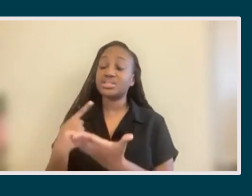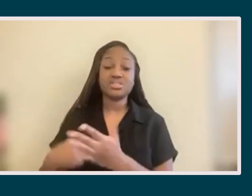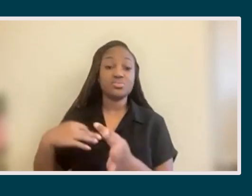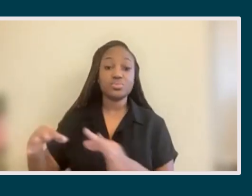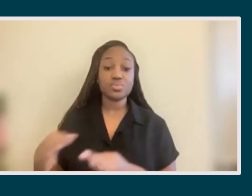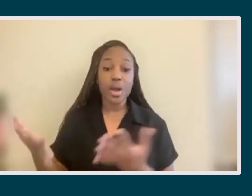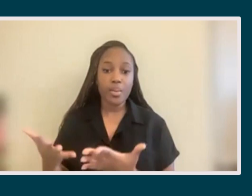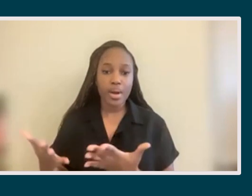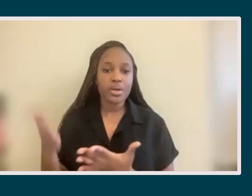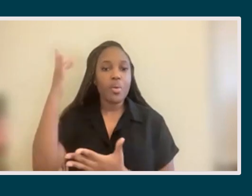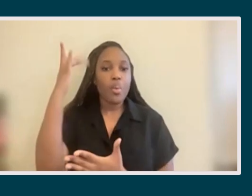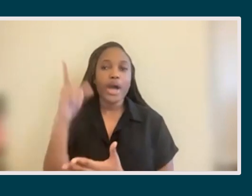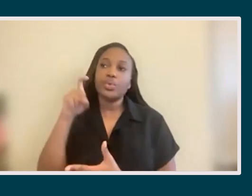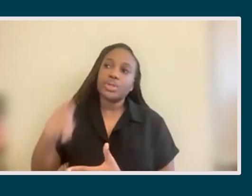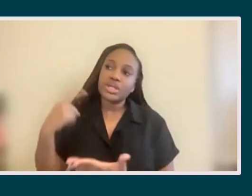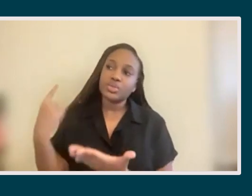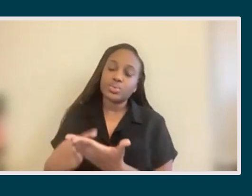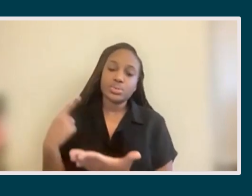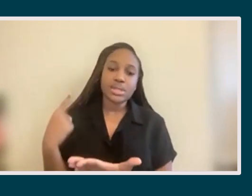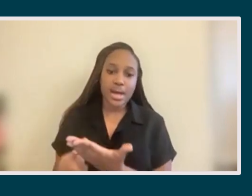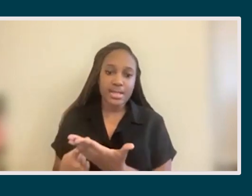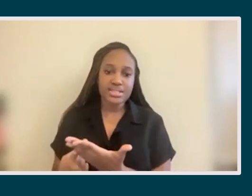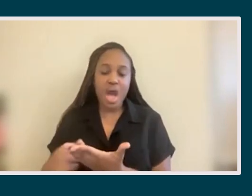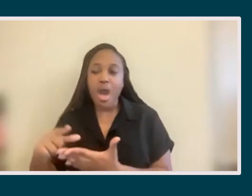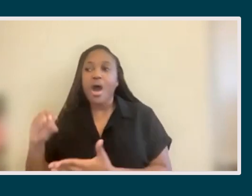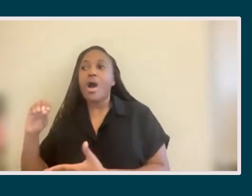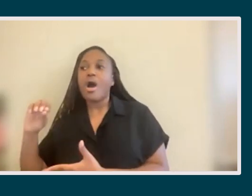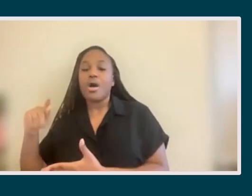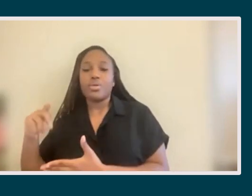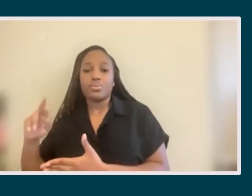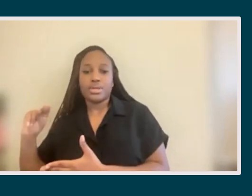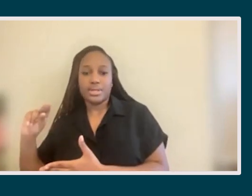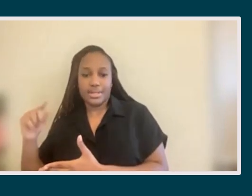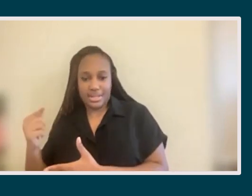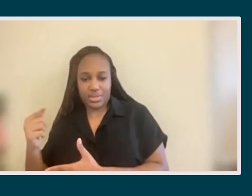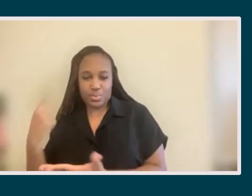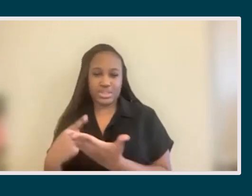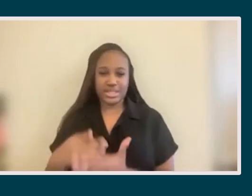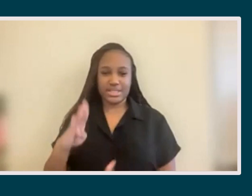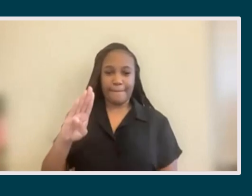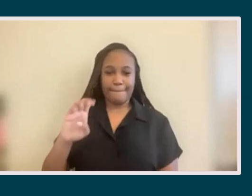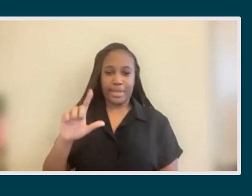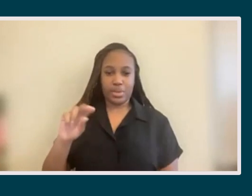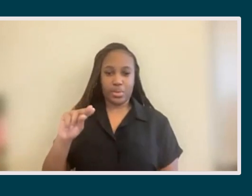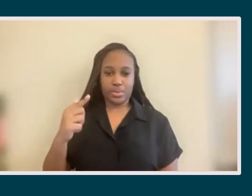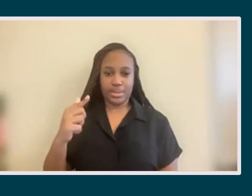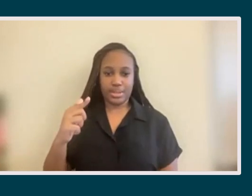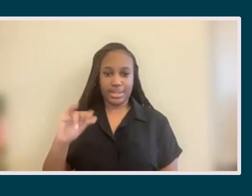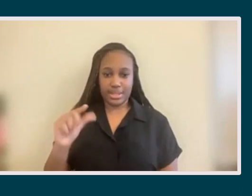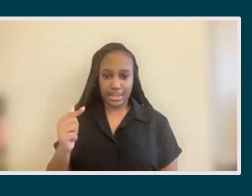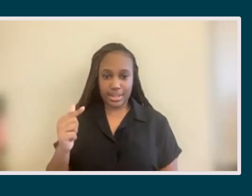talk about othering to talk about belonging. And I'm listening to this and thinking, I don't want to be